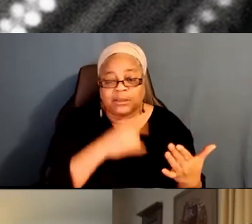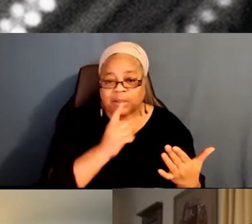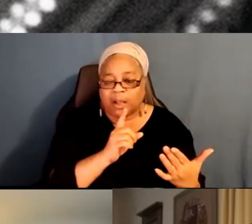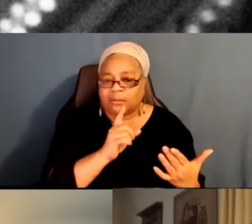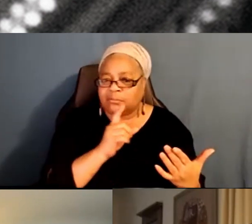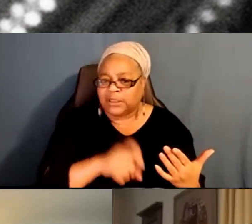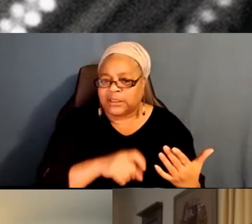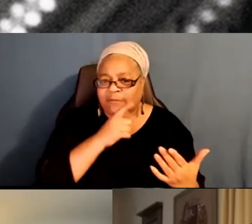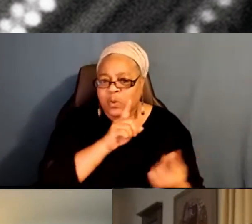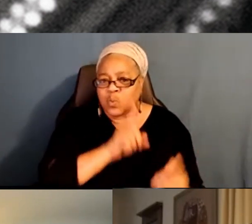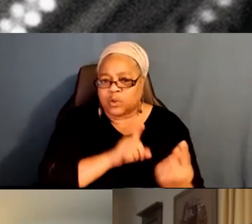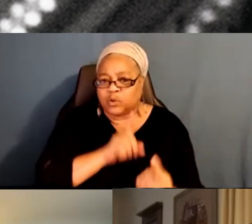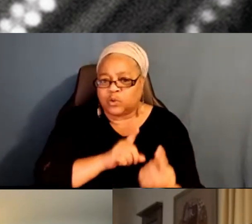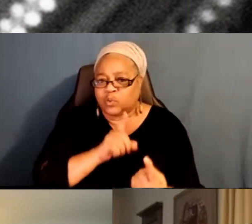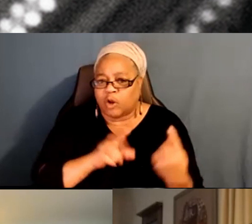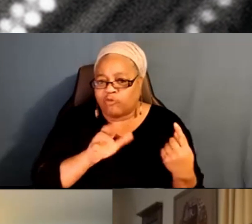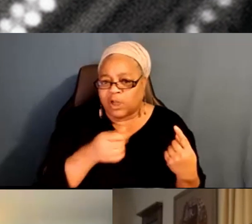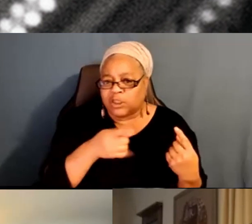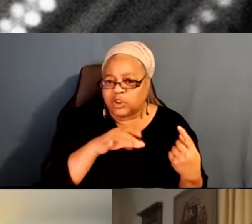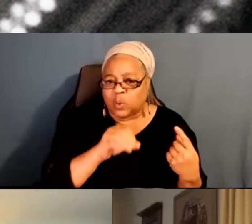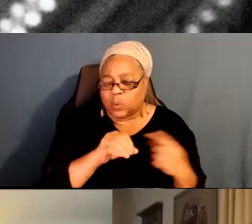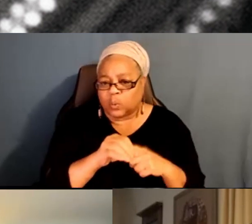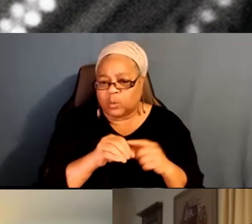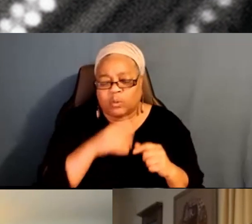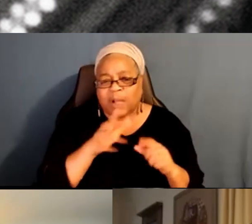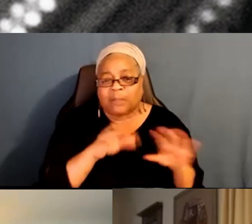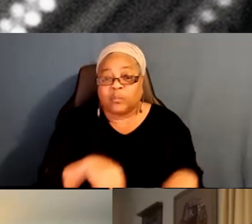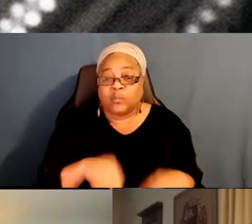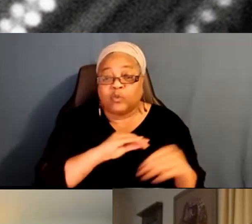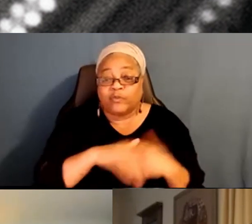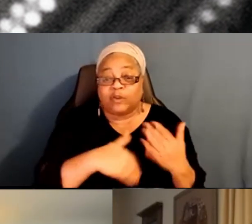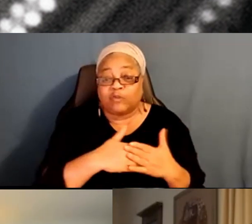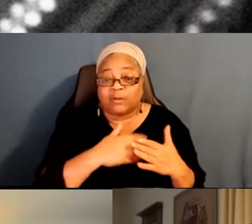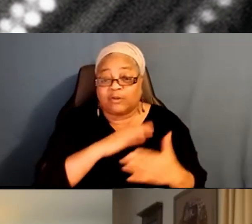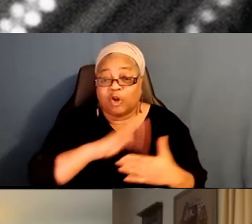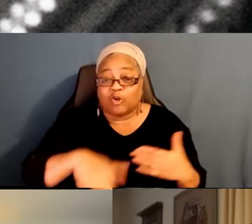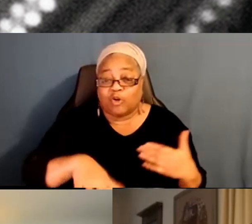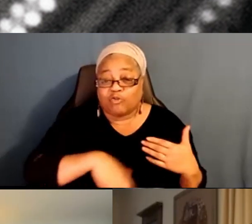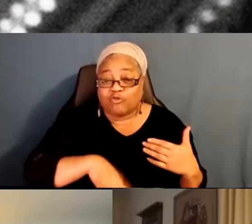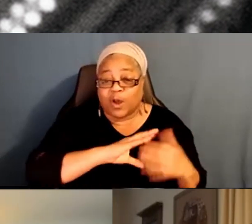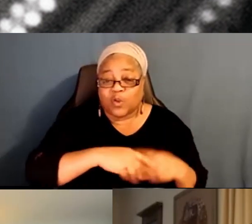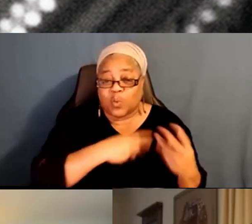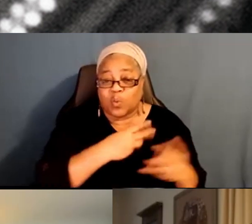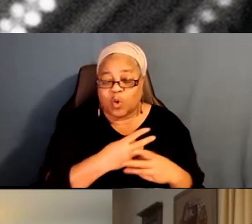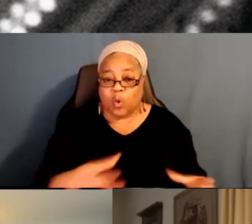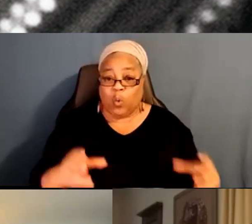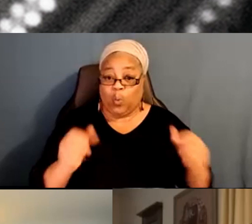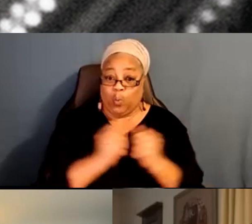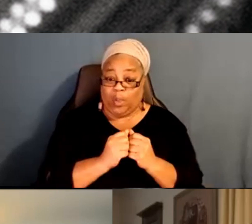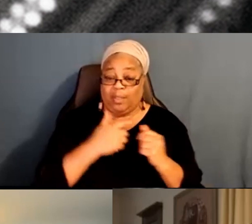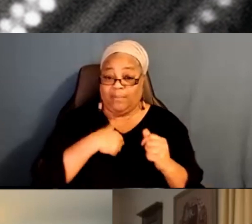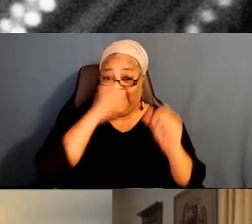right? We're not just, moving around the world, bearing the Black gaze, but that a Black